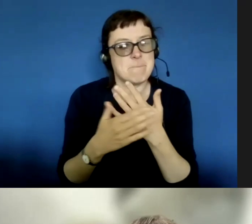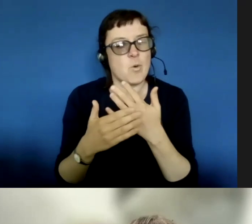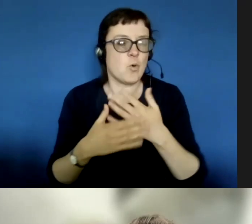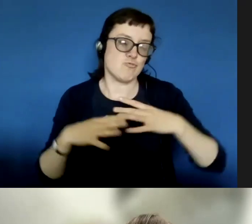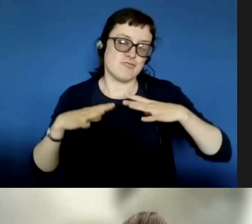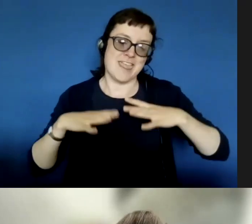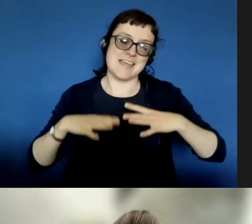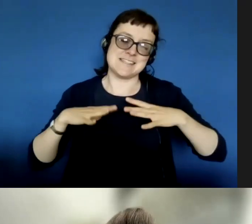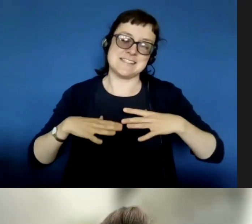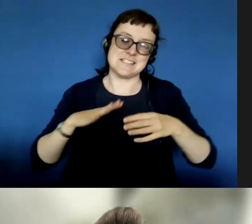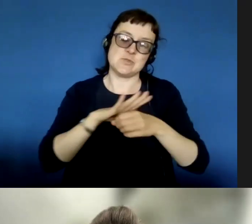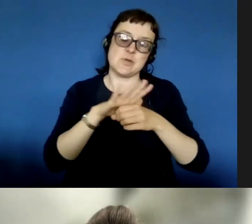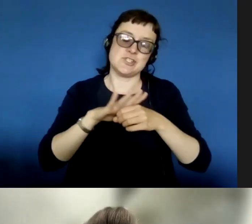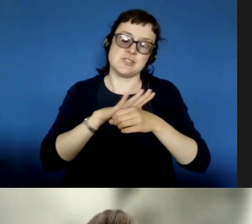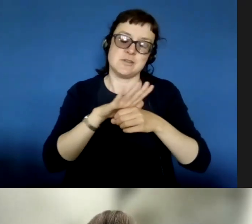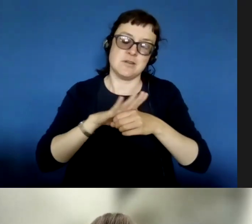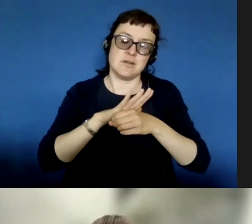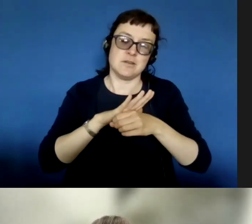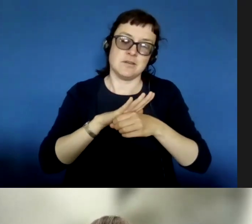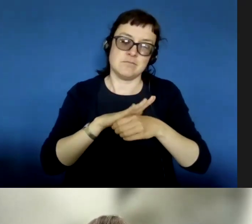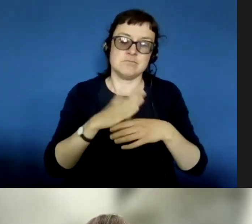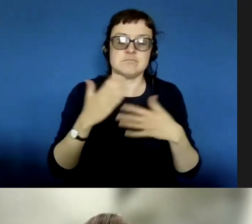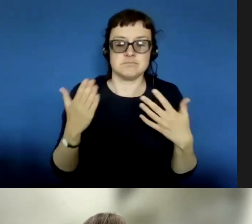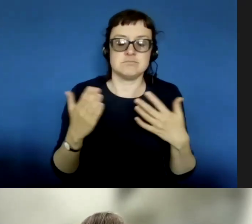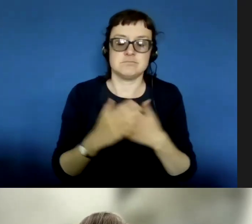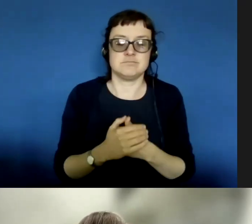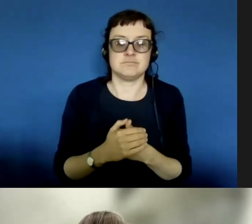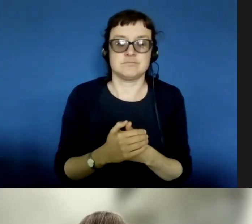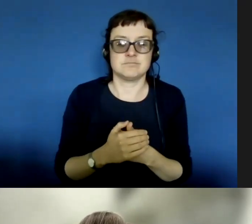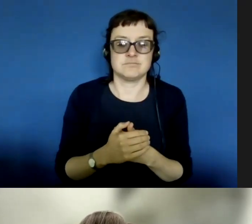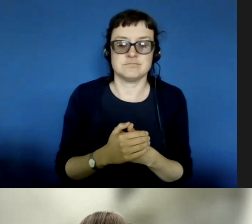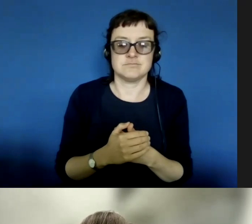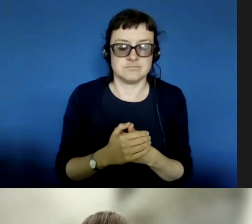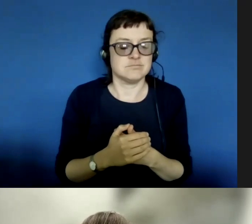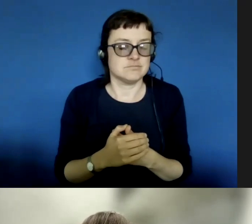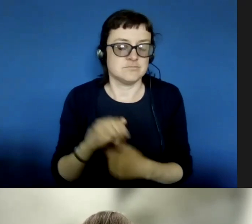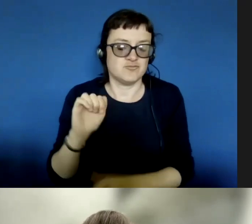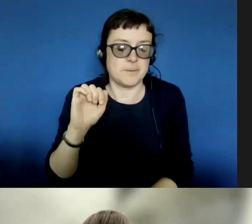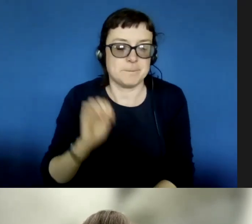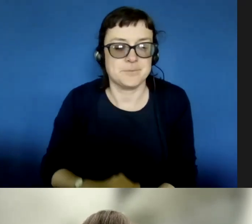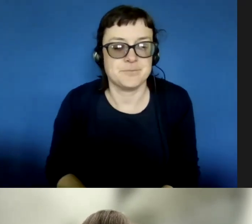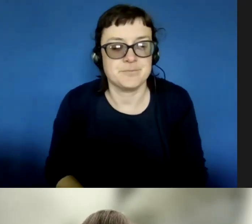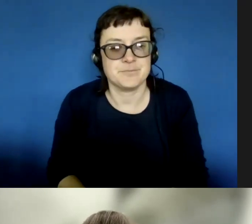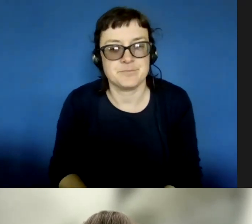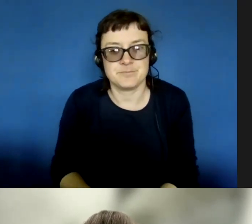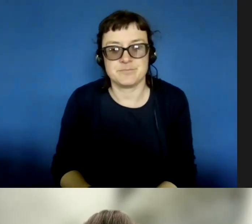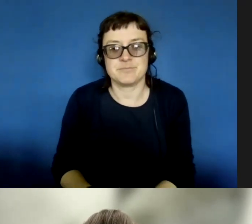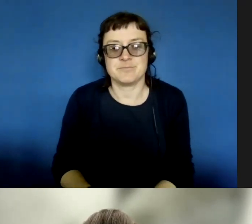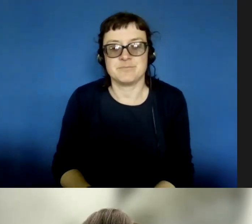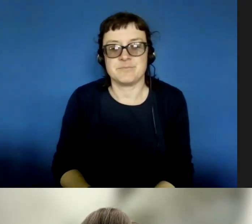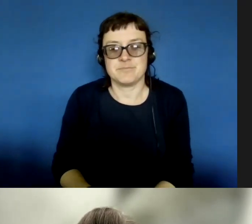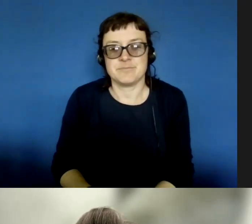relaxed space for people. So yeah. I think it was